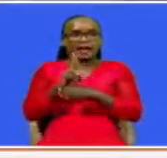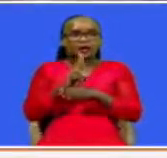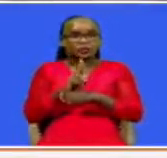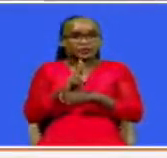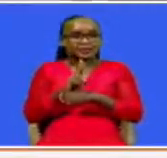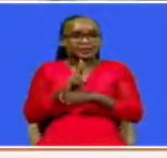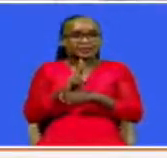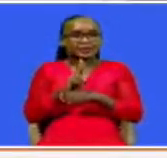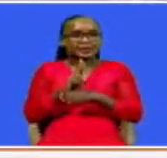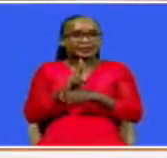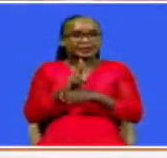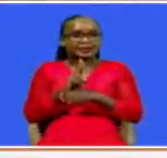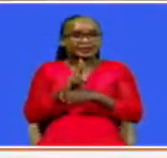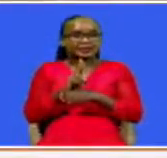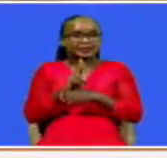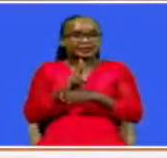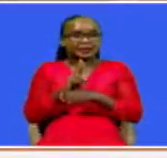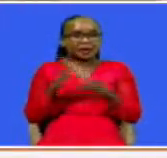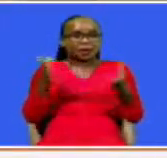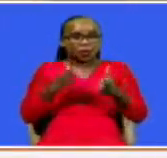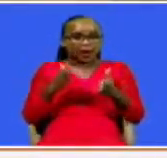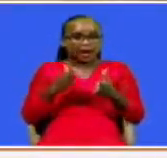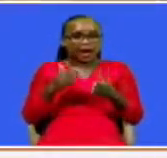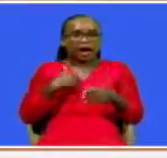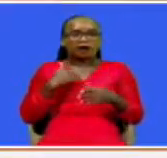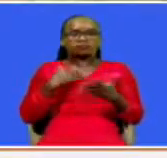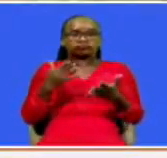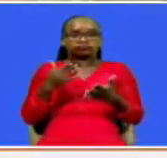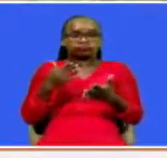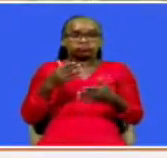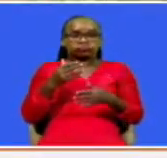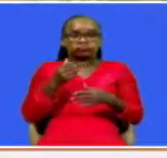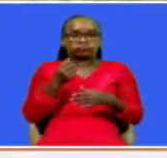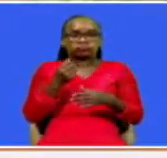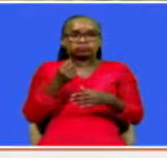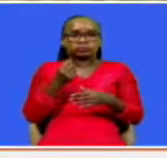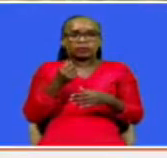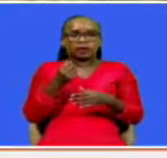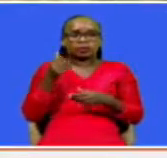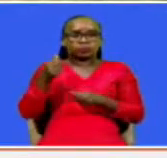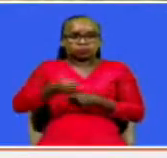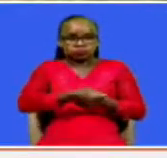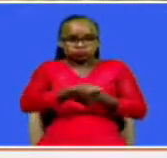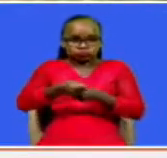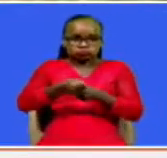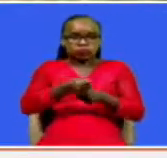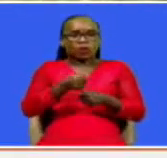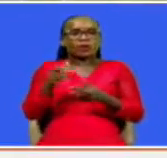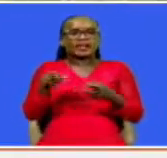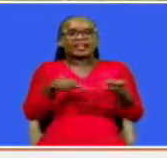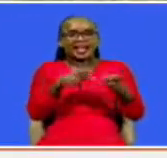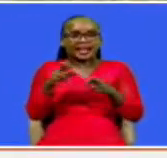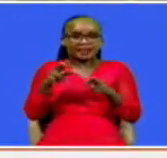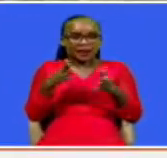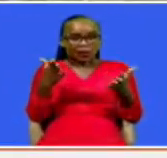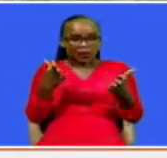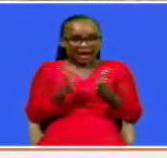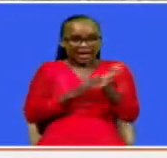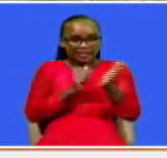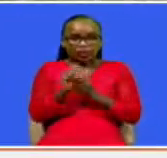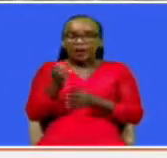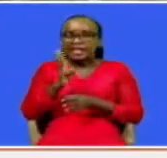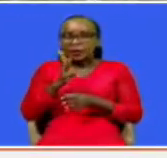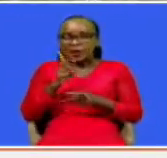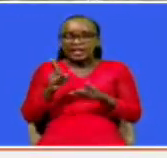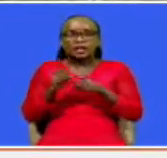wanapiga dawa, wanaenda kupiga dawa mtoni na maji inatoka hapo, wanaharibu mtoni. Well, the shamba system